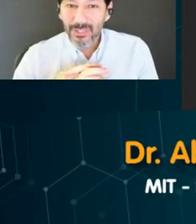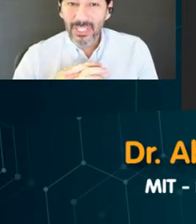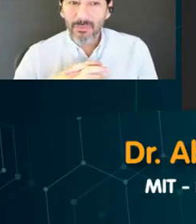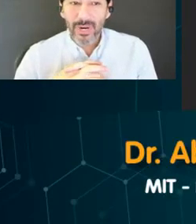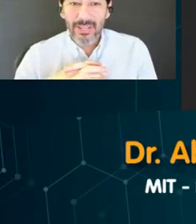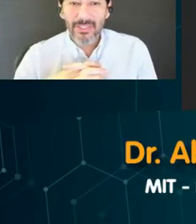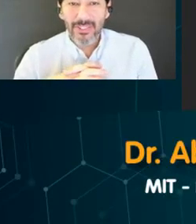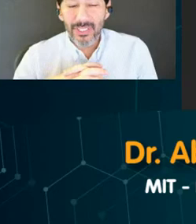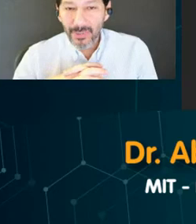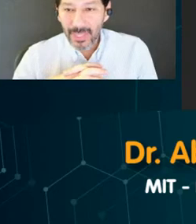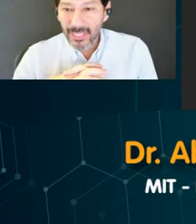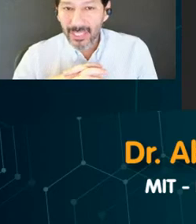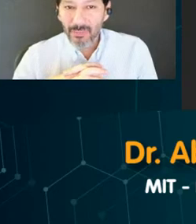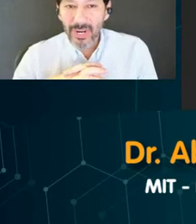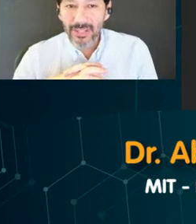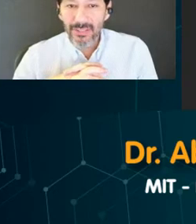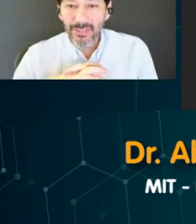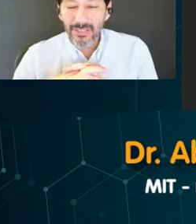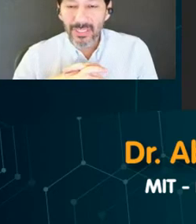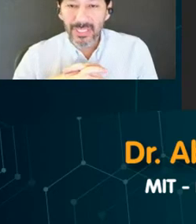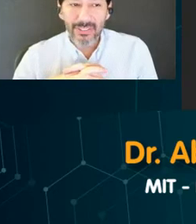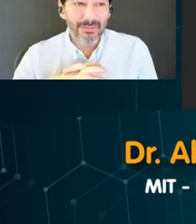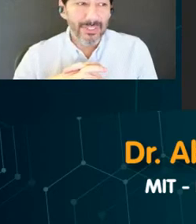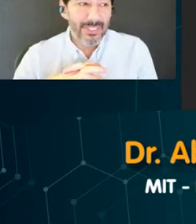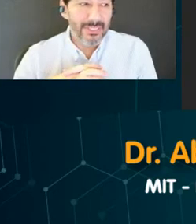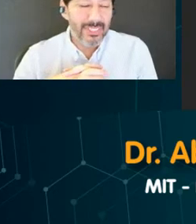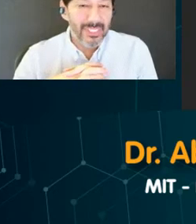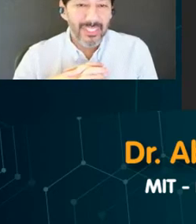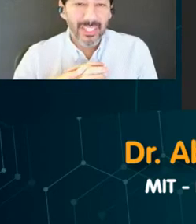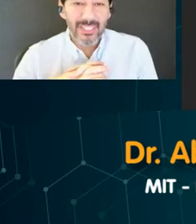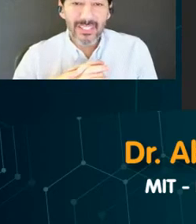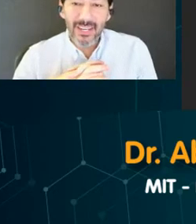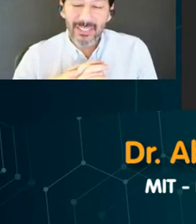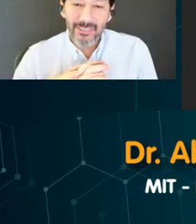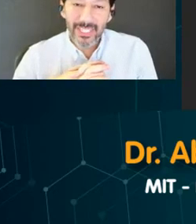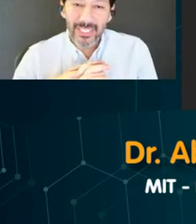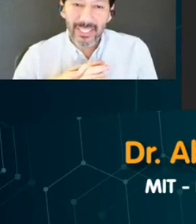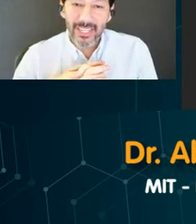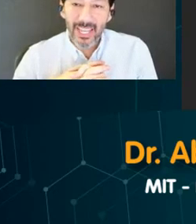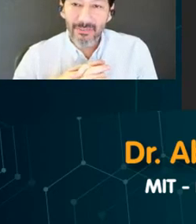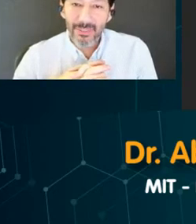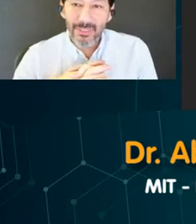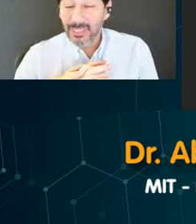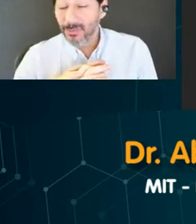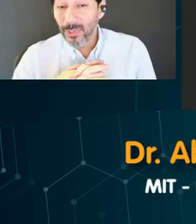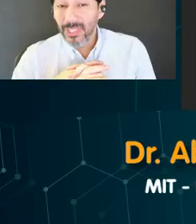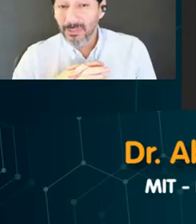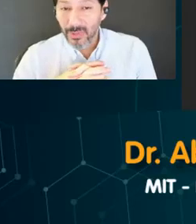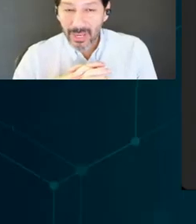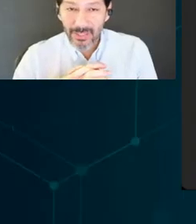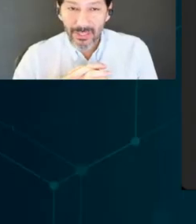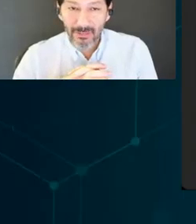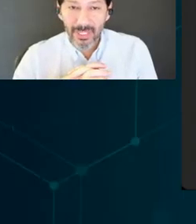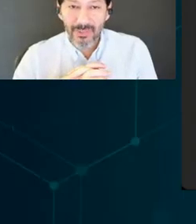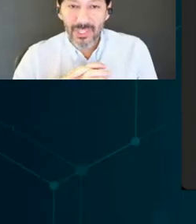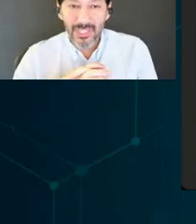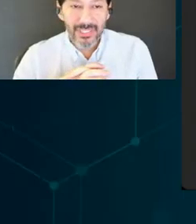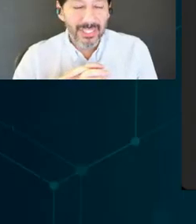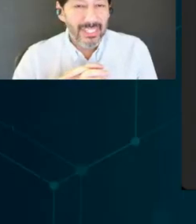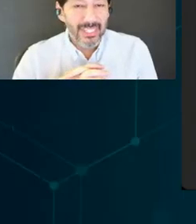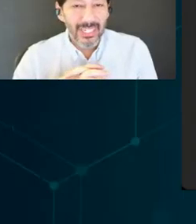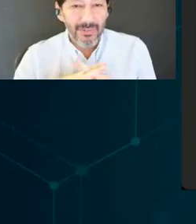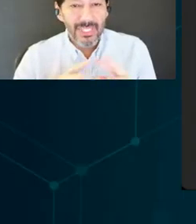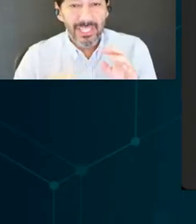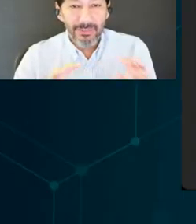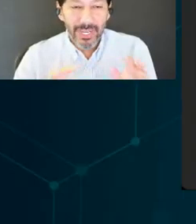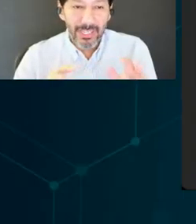although we're using a browser and you would think that the browser is universal, it is not, right? Like I have 4 different browsers on my